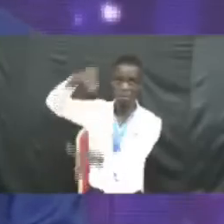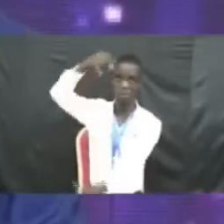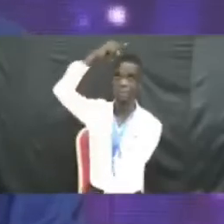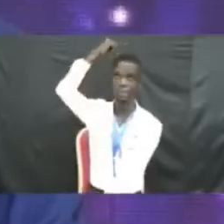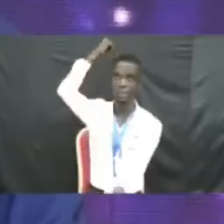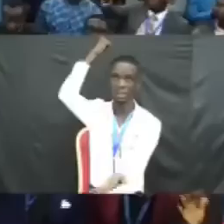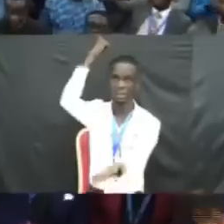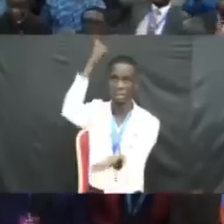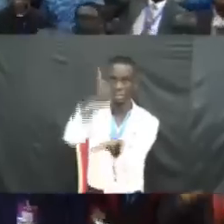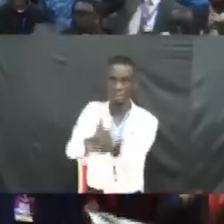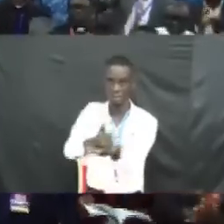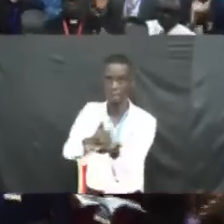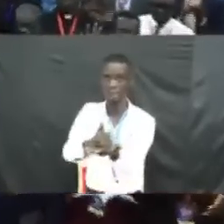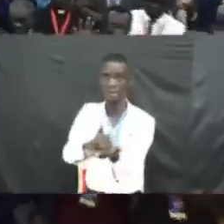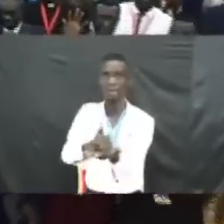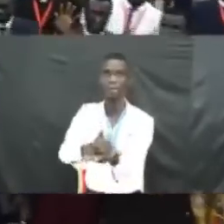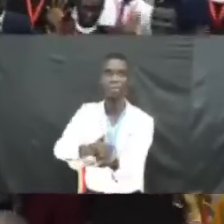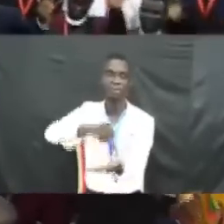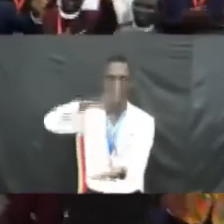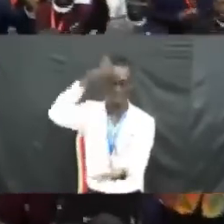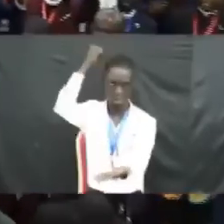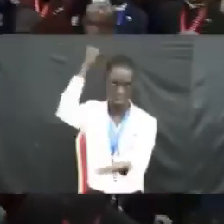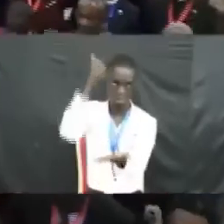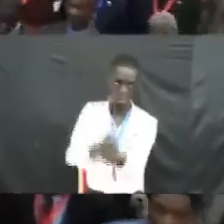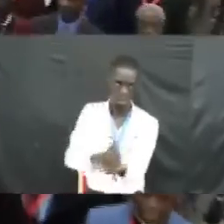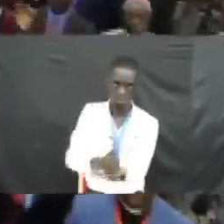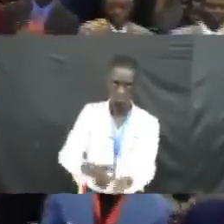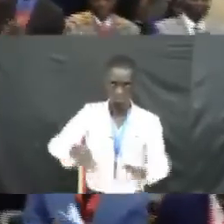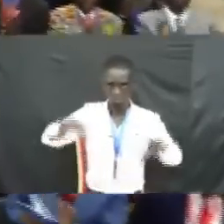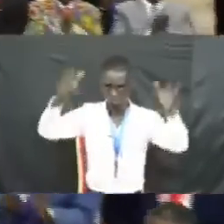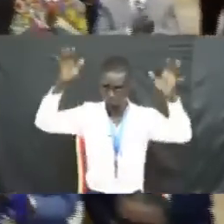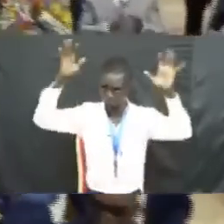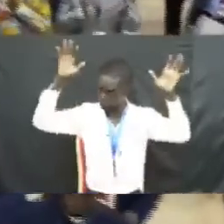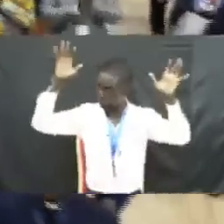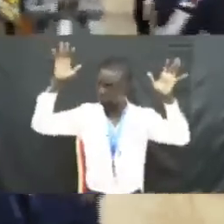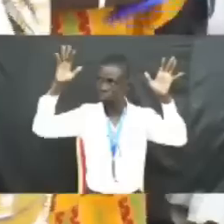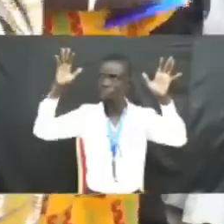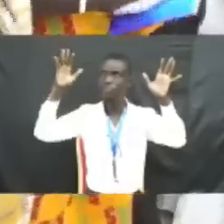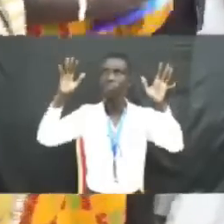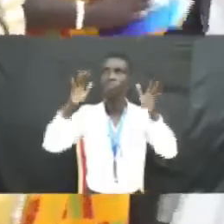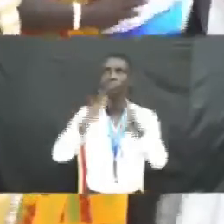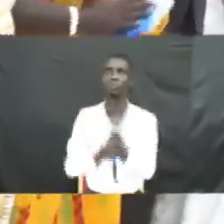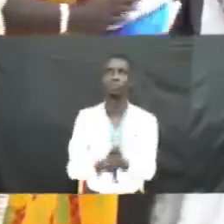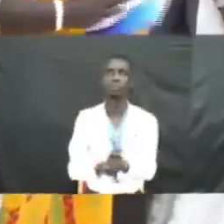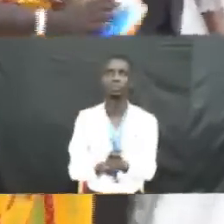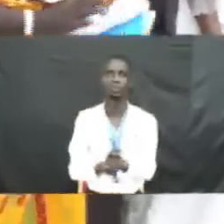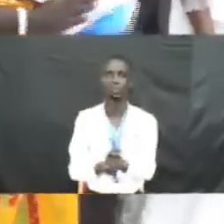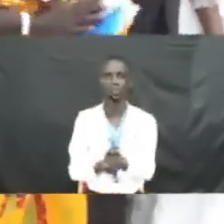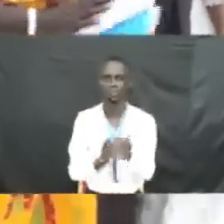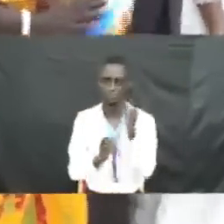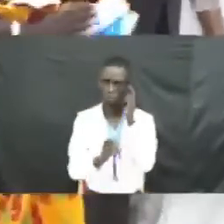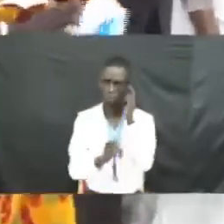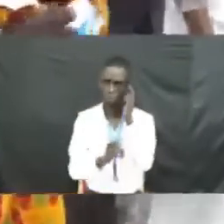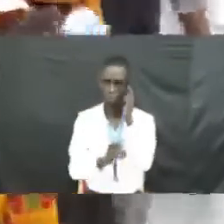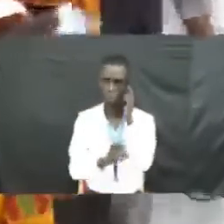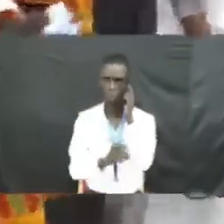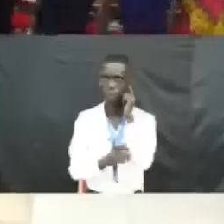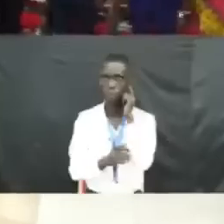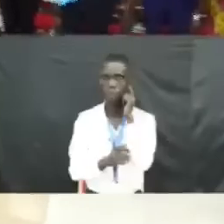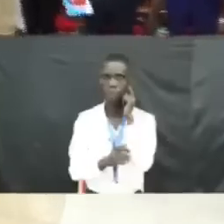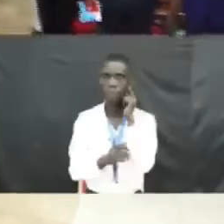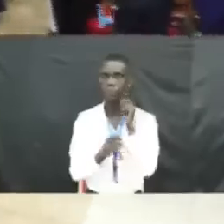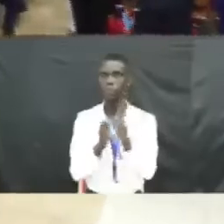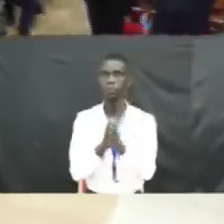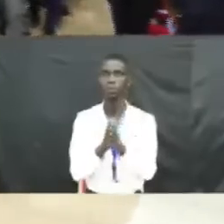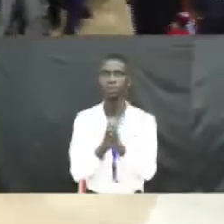Holy Spirit. Amen. Praise God. Praise God. Praise God.